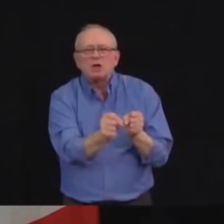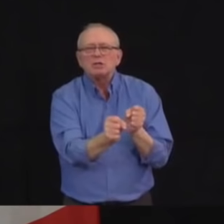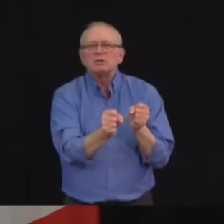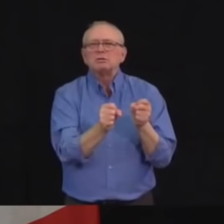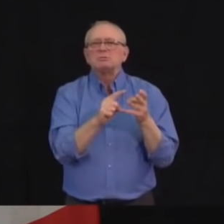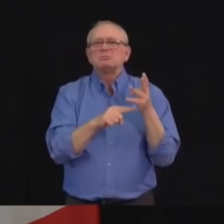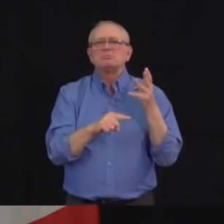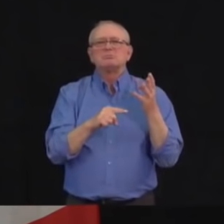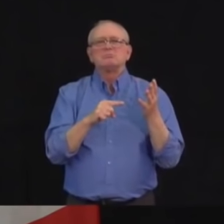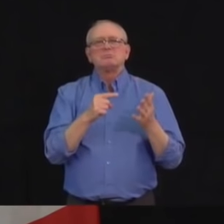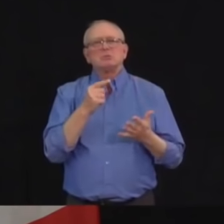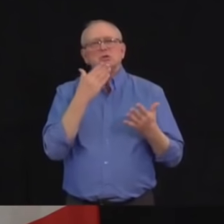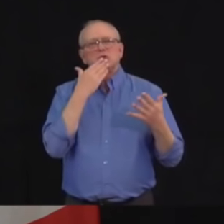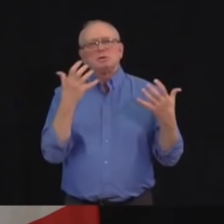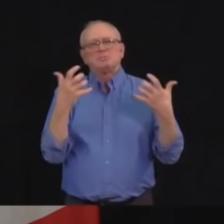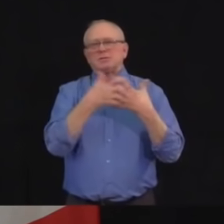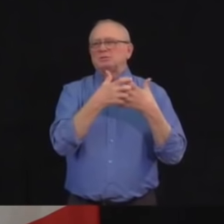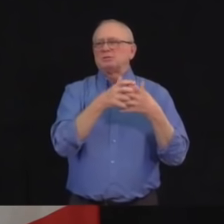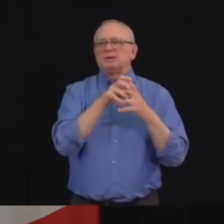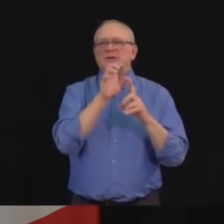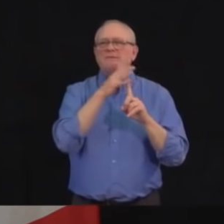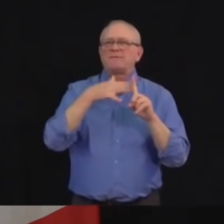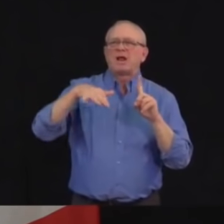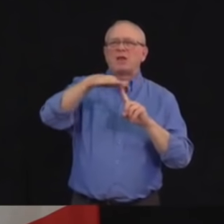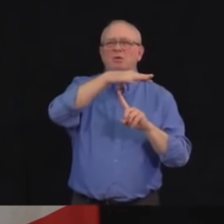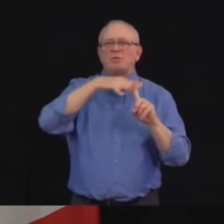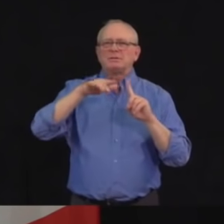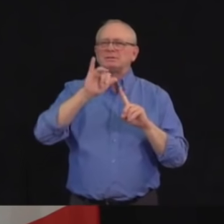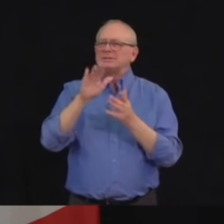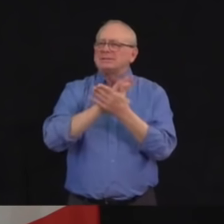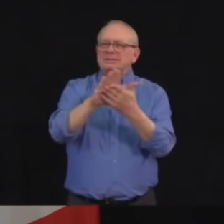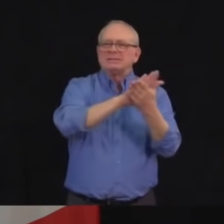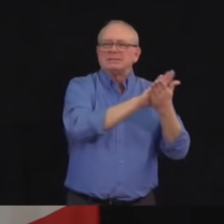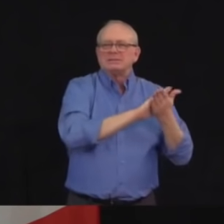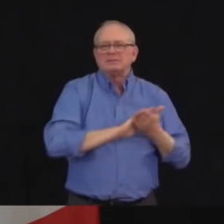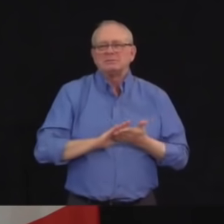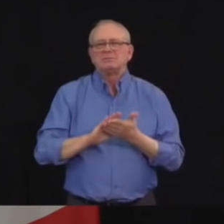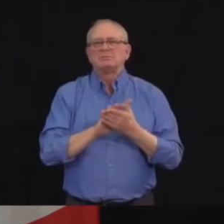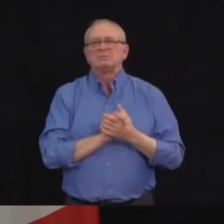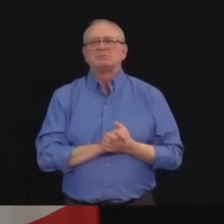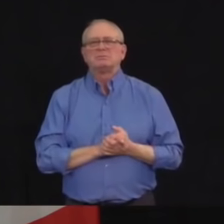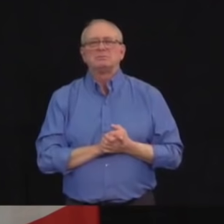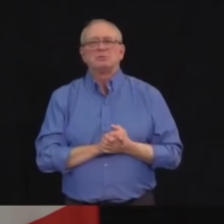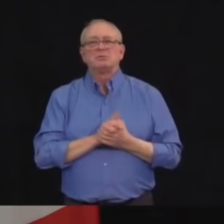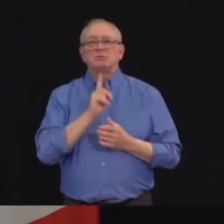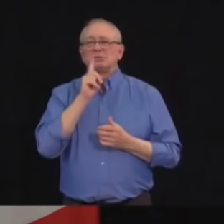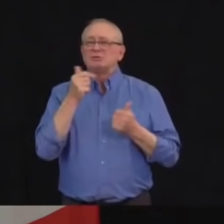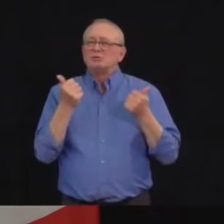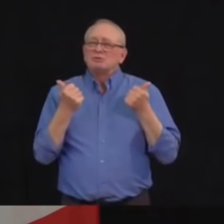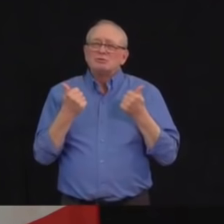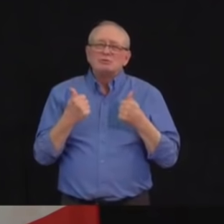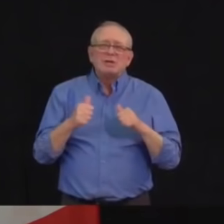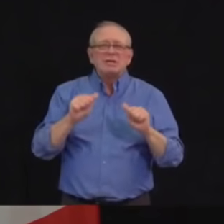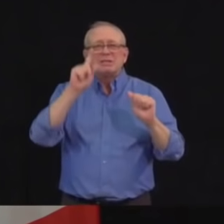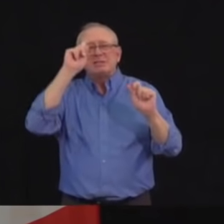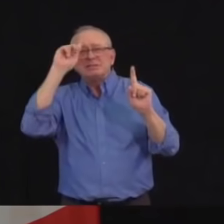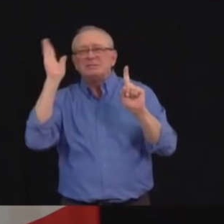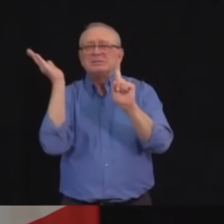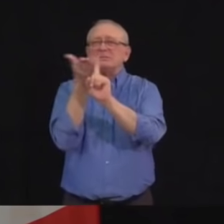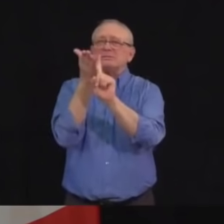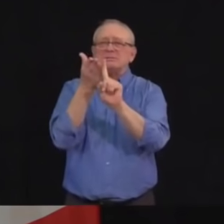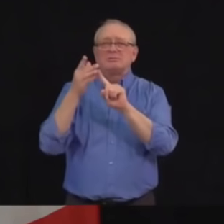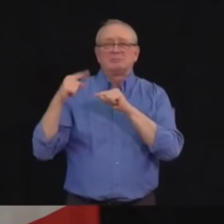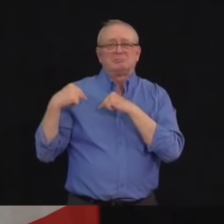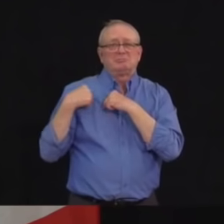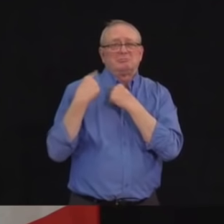challenged economic times 9 months ago, not as bad as now, but we have underscored this is a really efficient